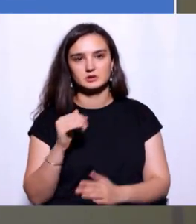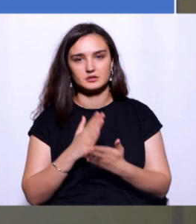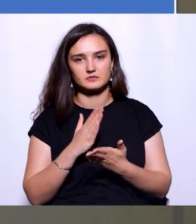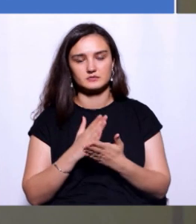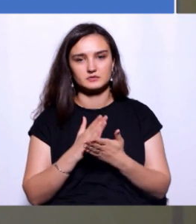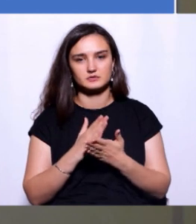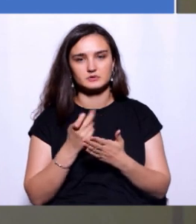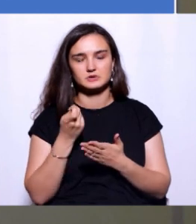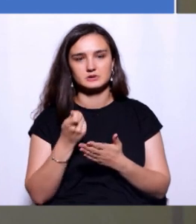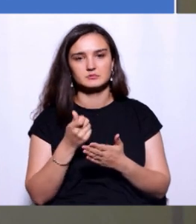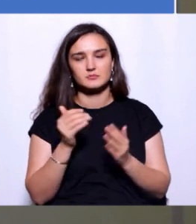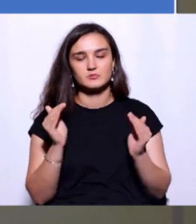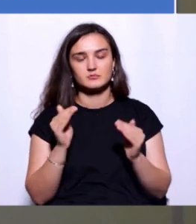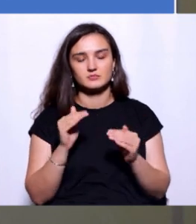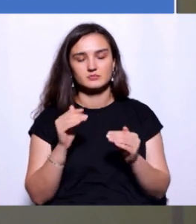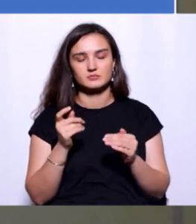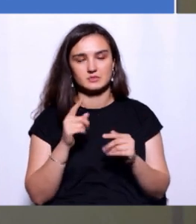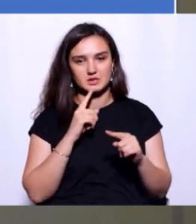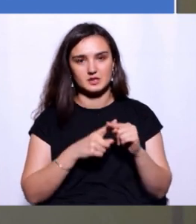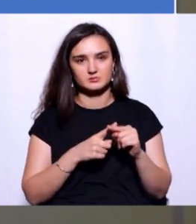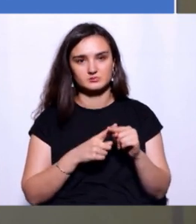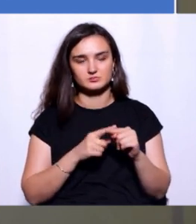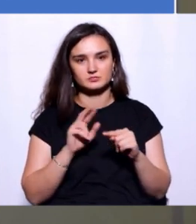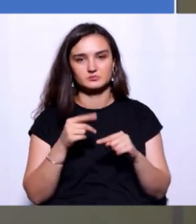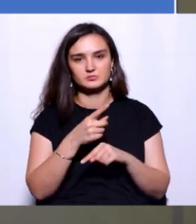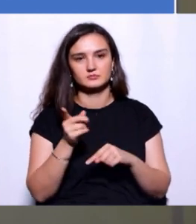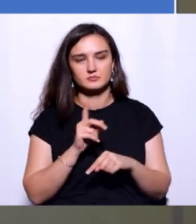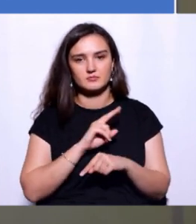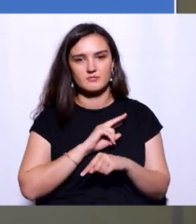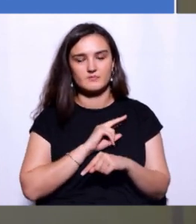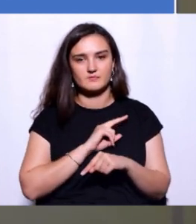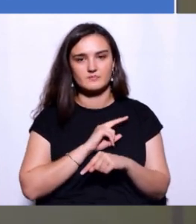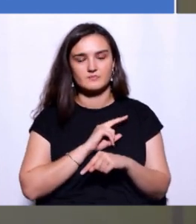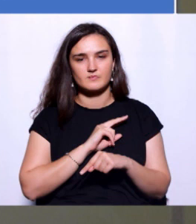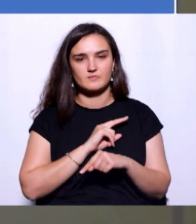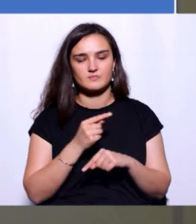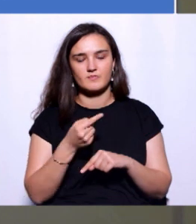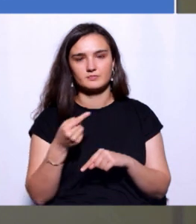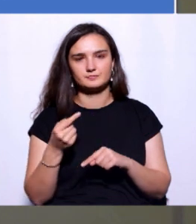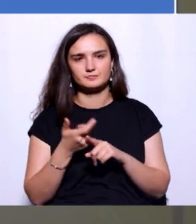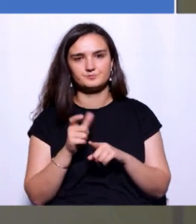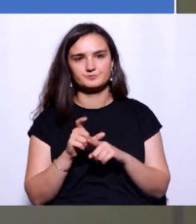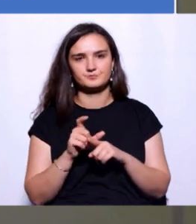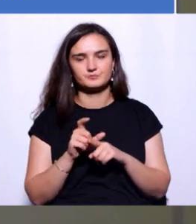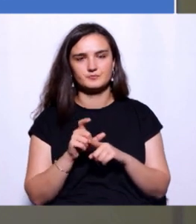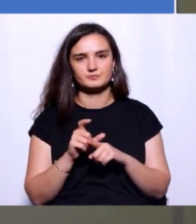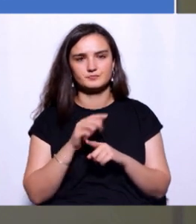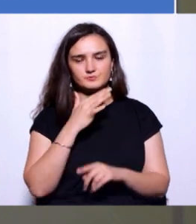a little sister. They love blank very